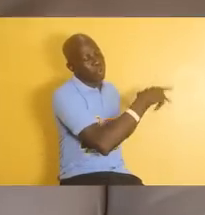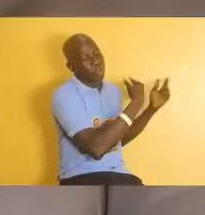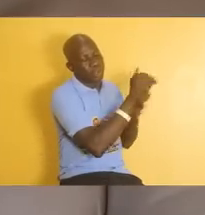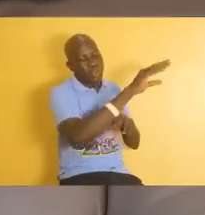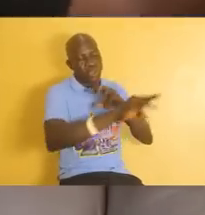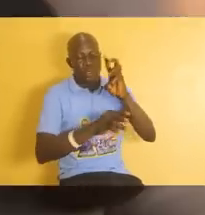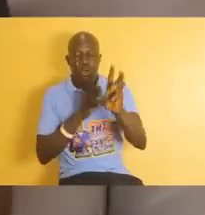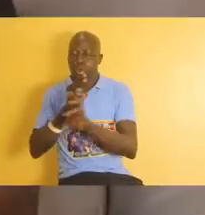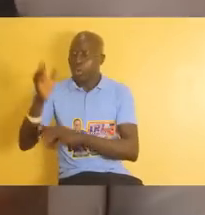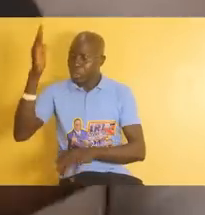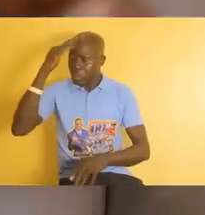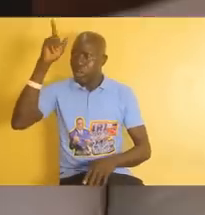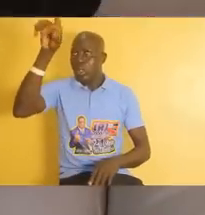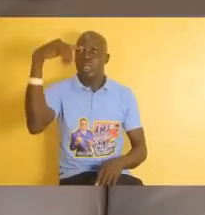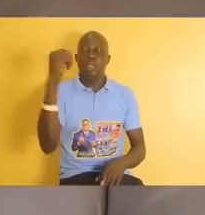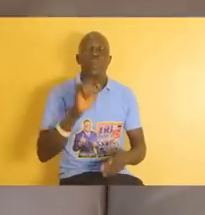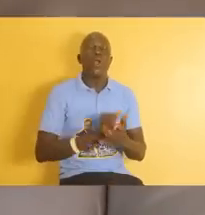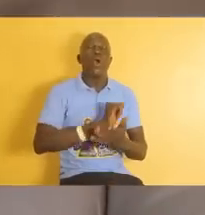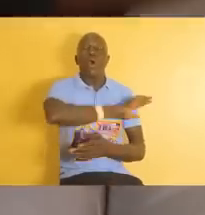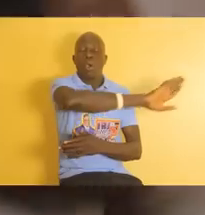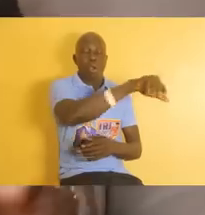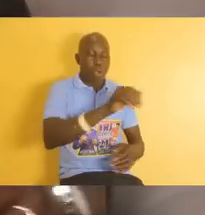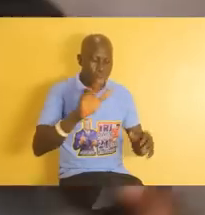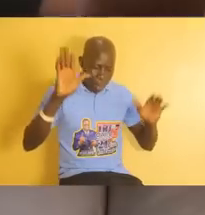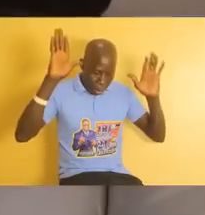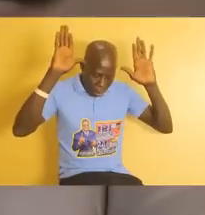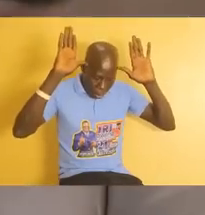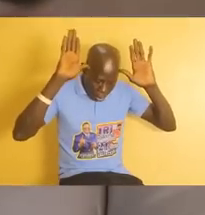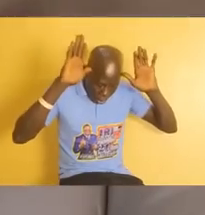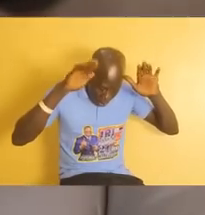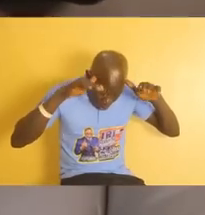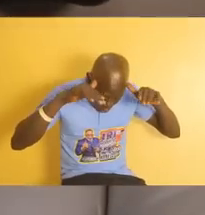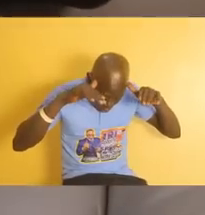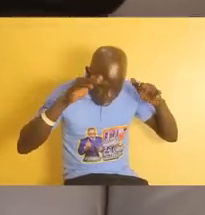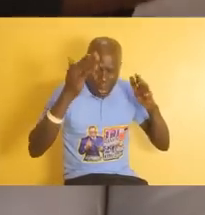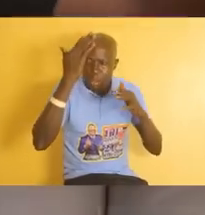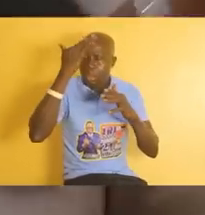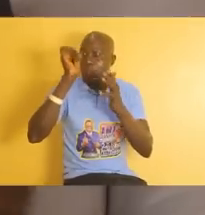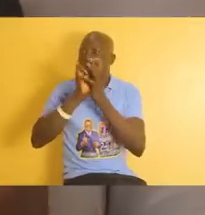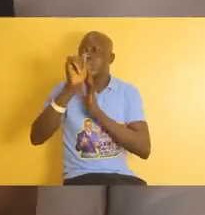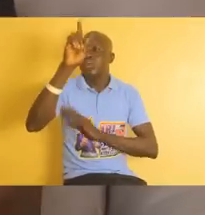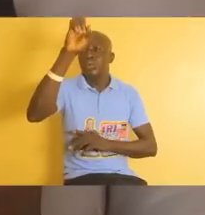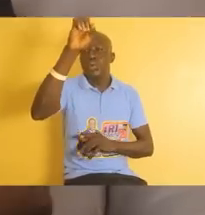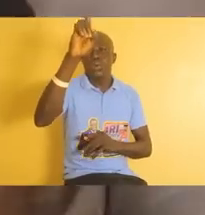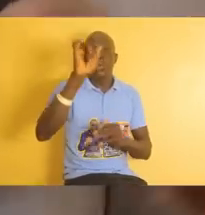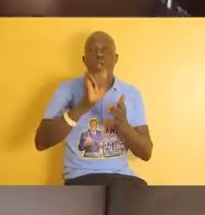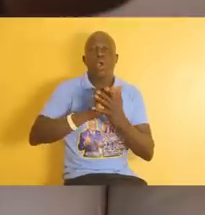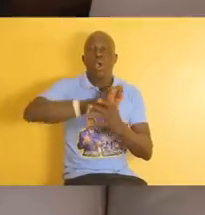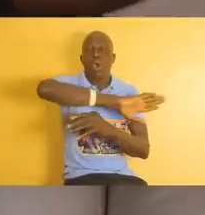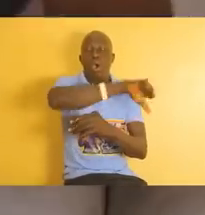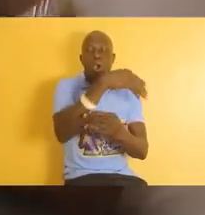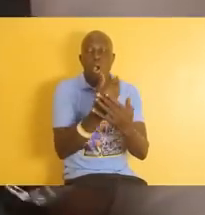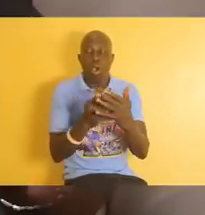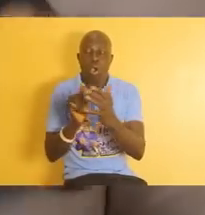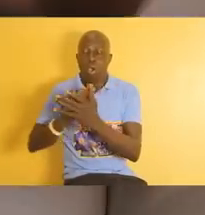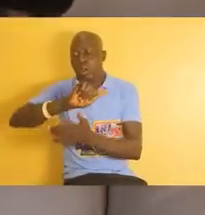the prophets of the world know you are the one gbogbo afa aye patapata mo pe olorun ni olorun all the clergy ends of the earth know you are the God. Gbogbo awon